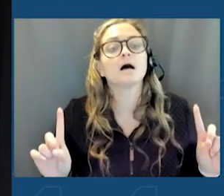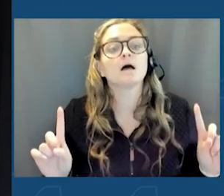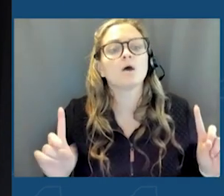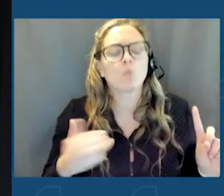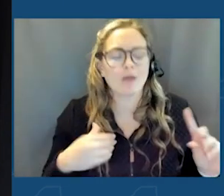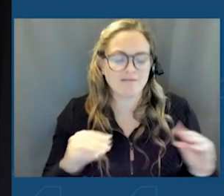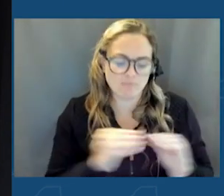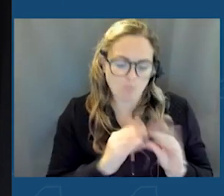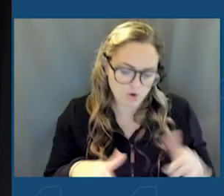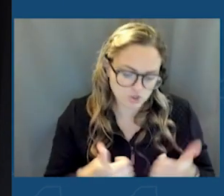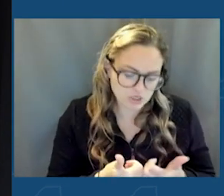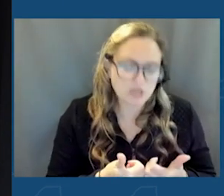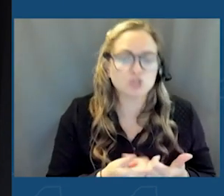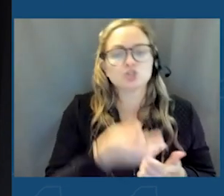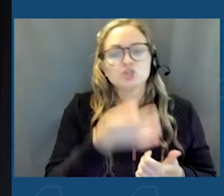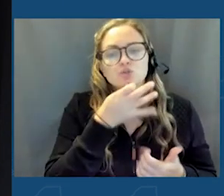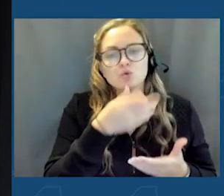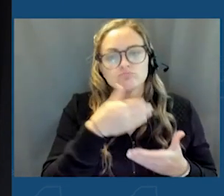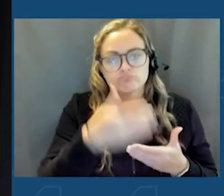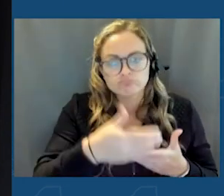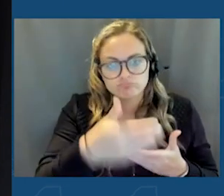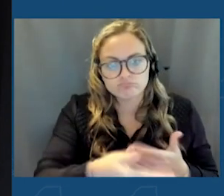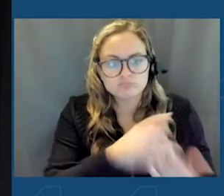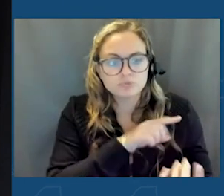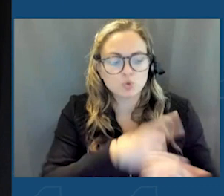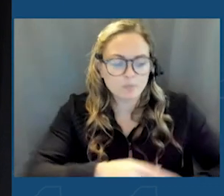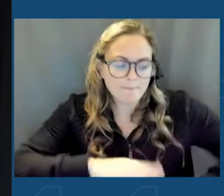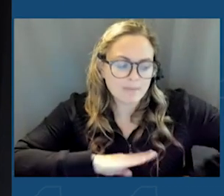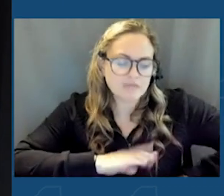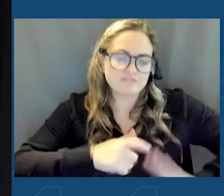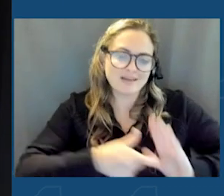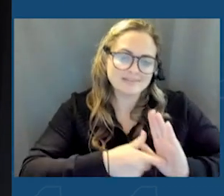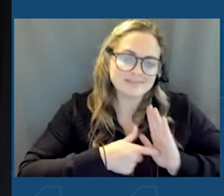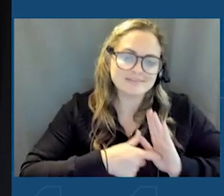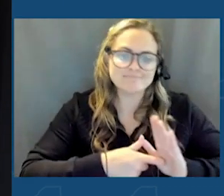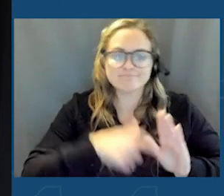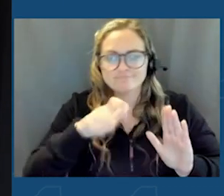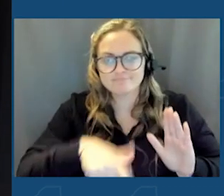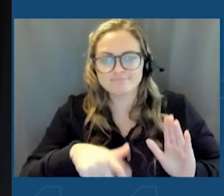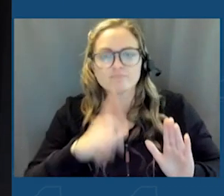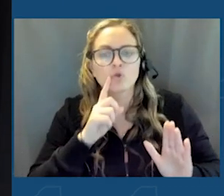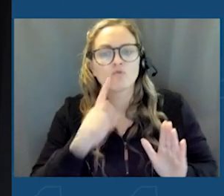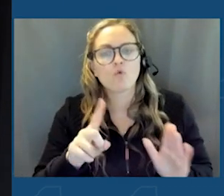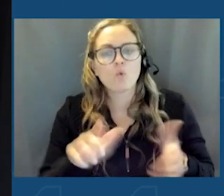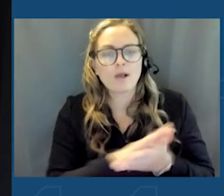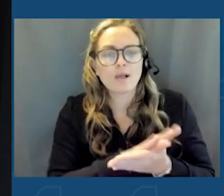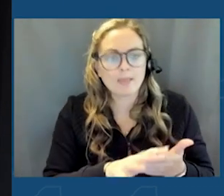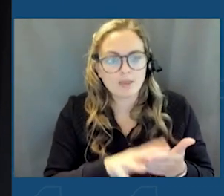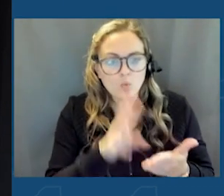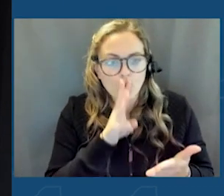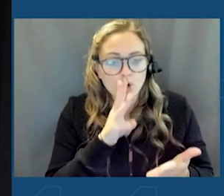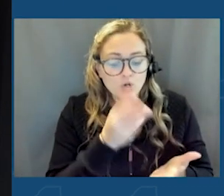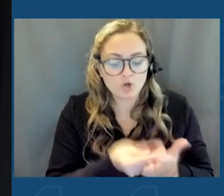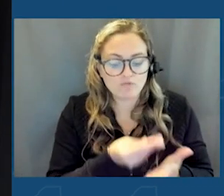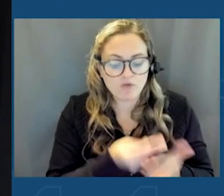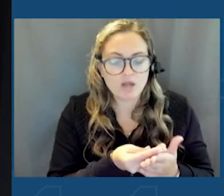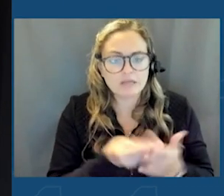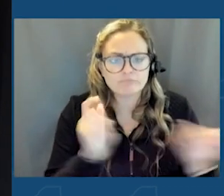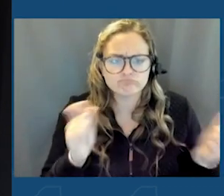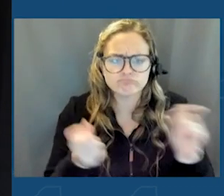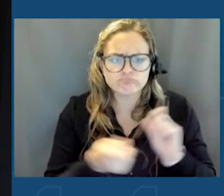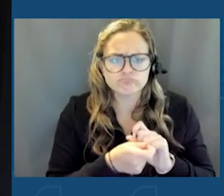challenges ahead to meet the needs and demands for clean water. The funding translates